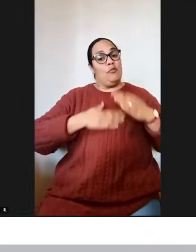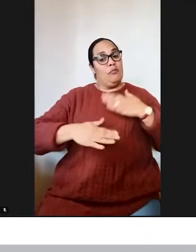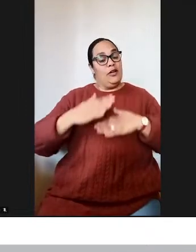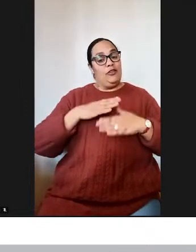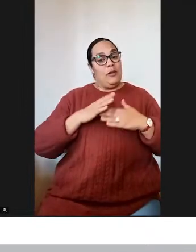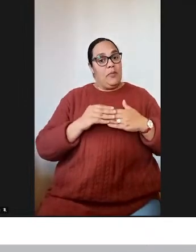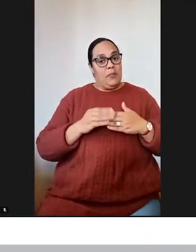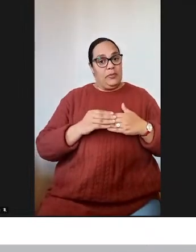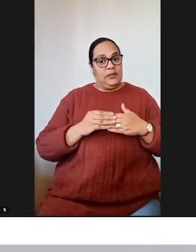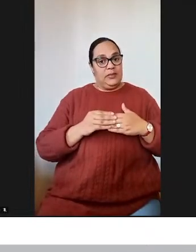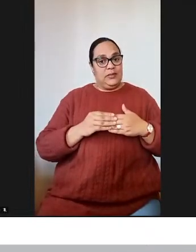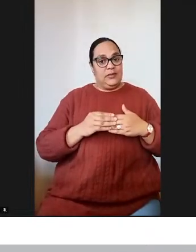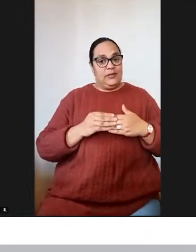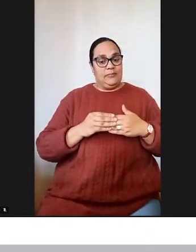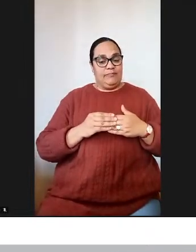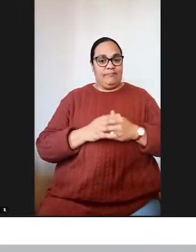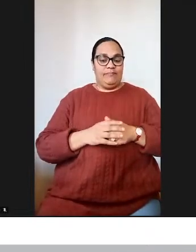members.